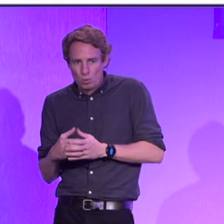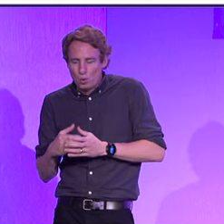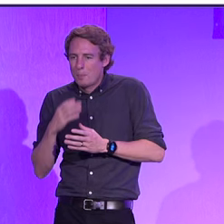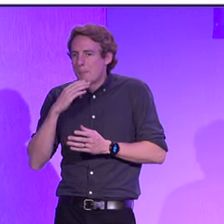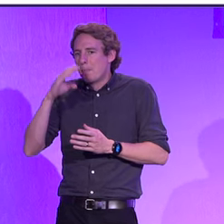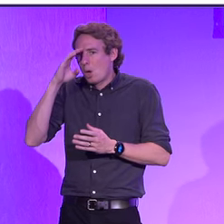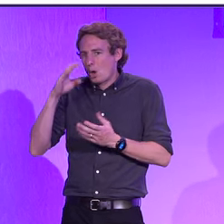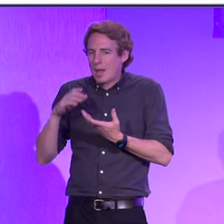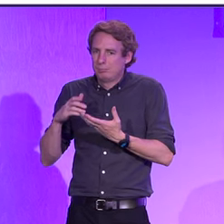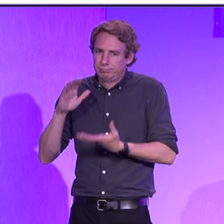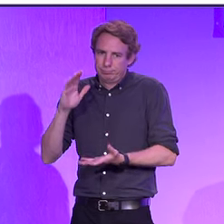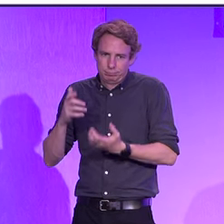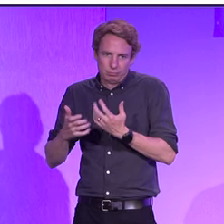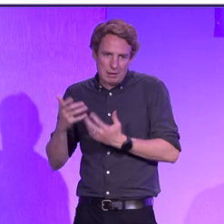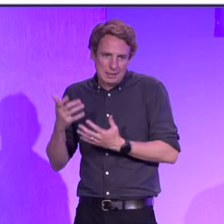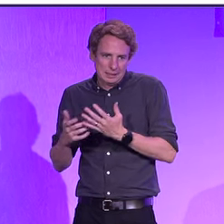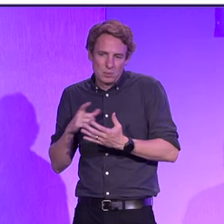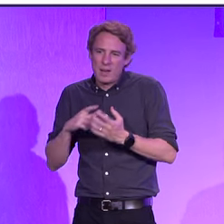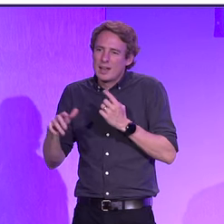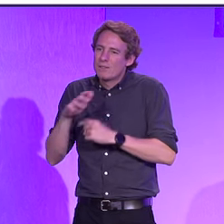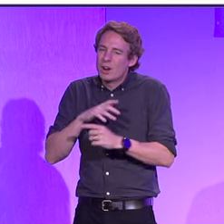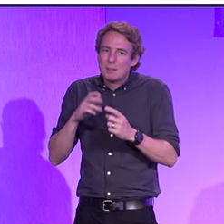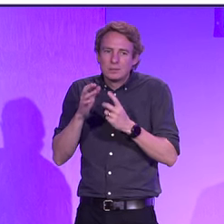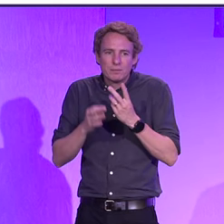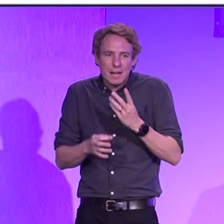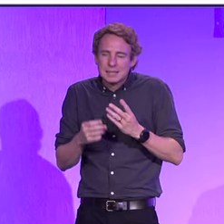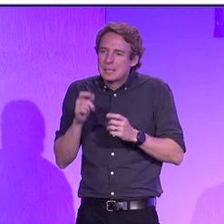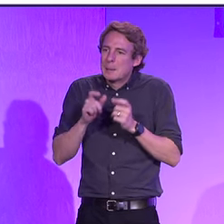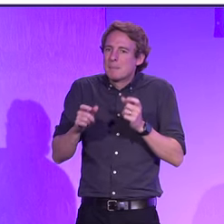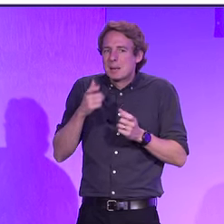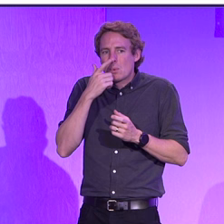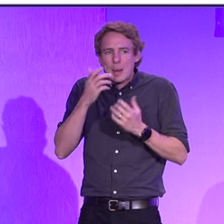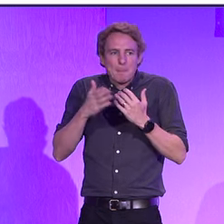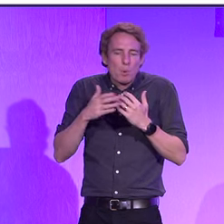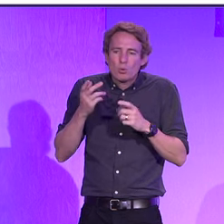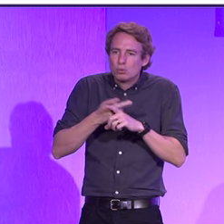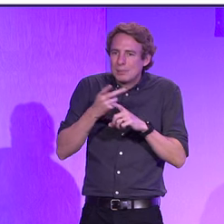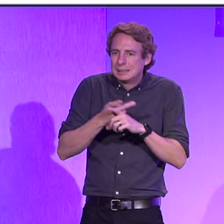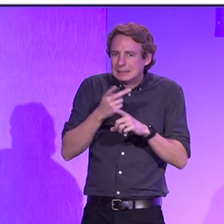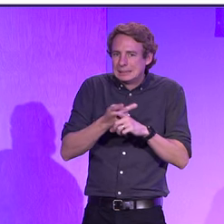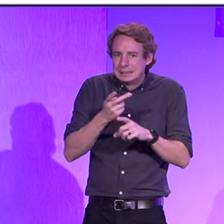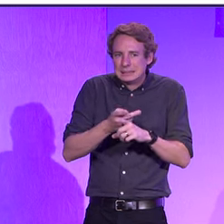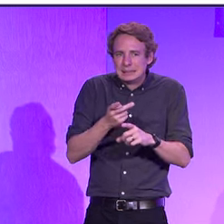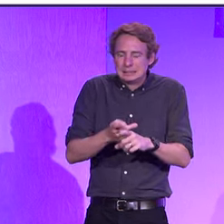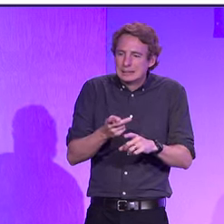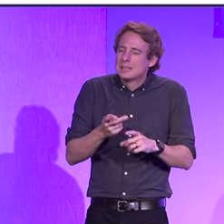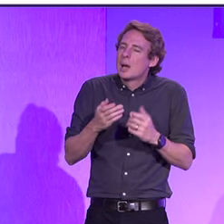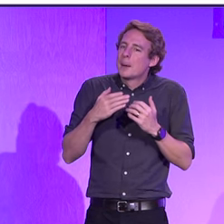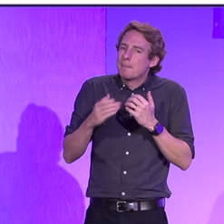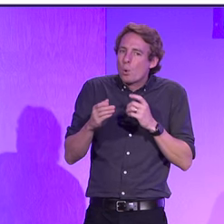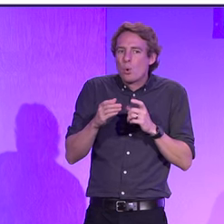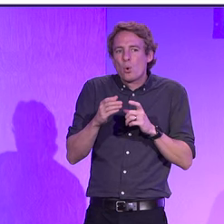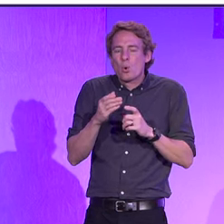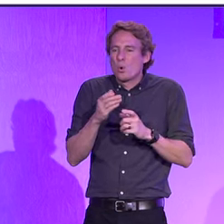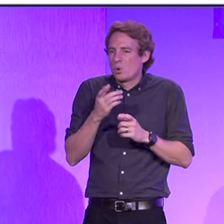lot of systemic and environmental factors can cause that. The people who take on more repetitive work are often more likely to experience